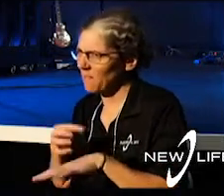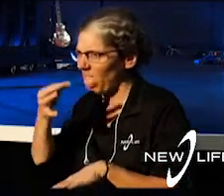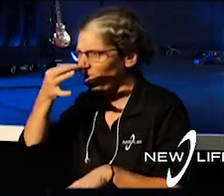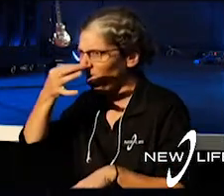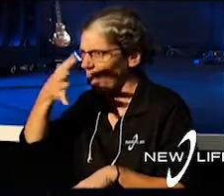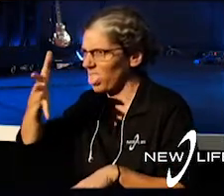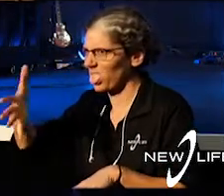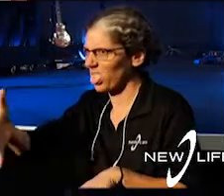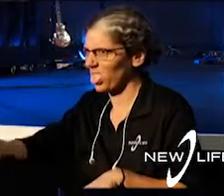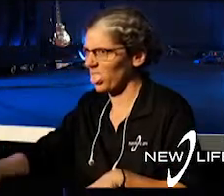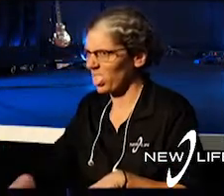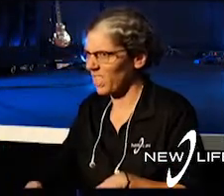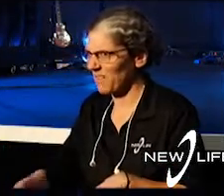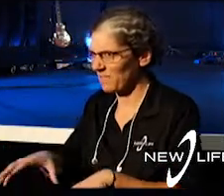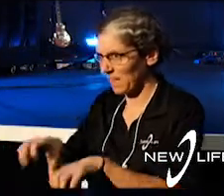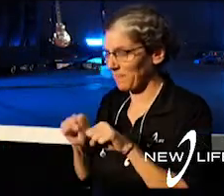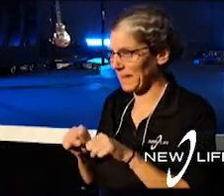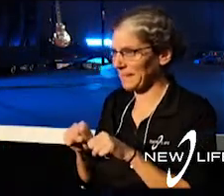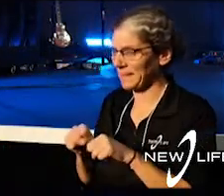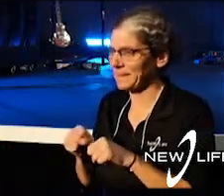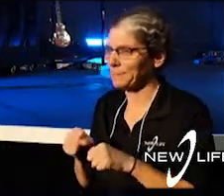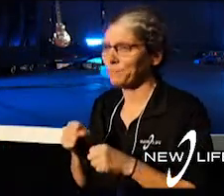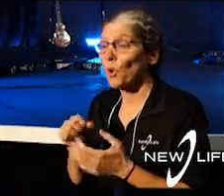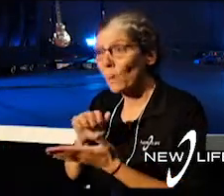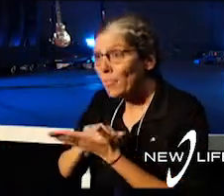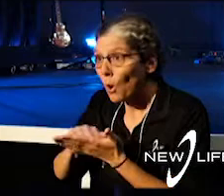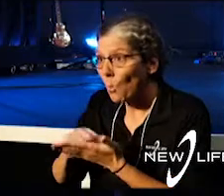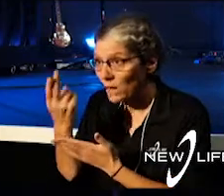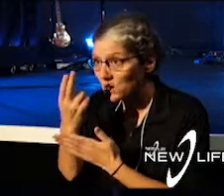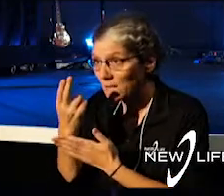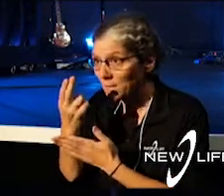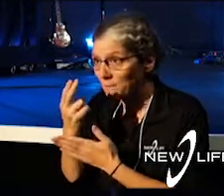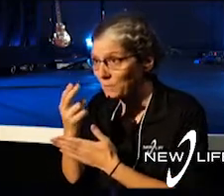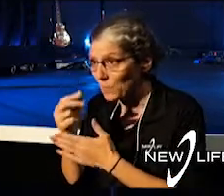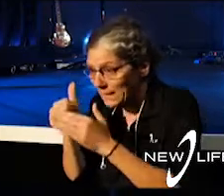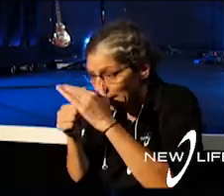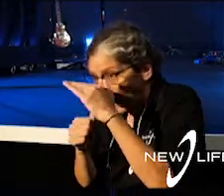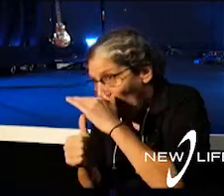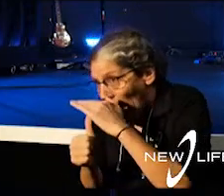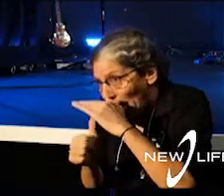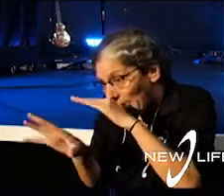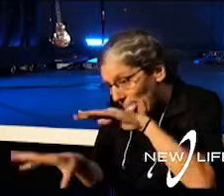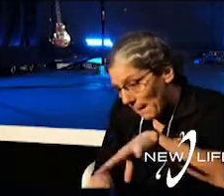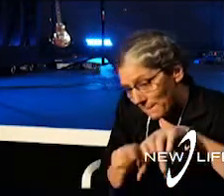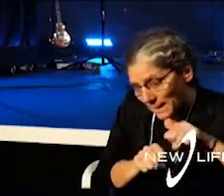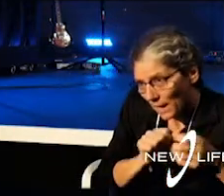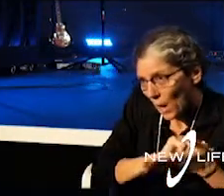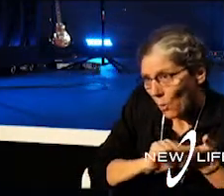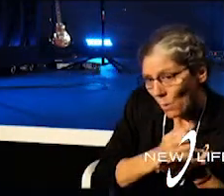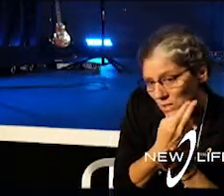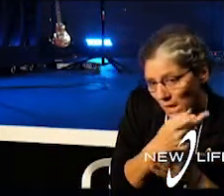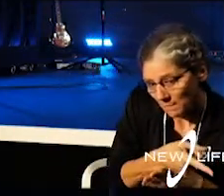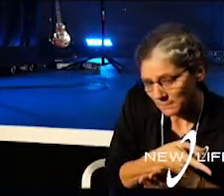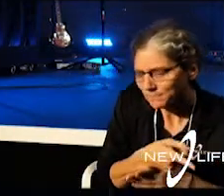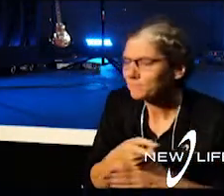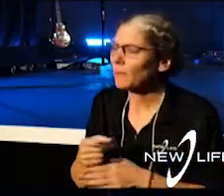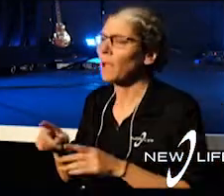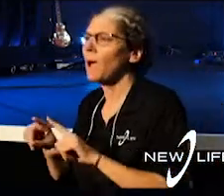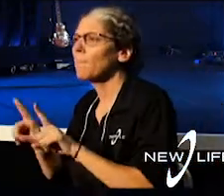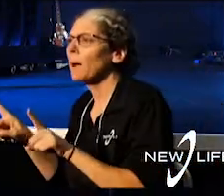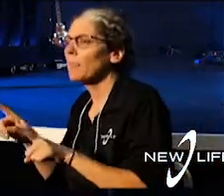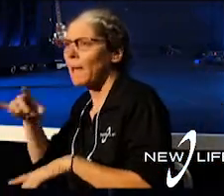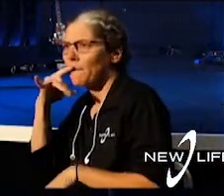a blanket they never went anywhere without. So we would have to wash it. We'd have to sneak it away from them and wash it. And what would happen is, as soon as